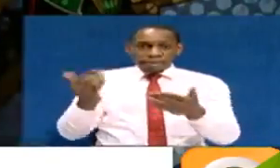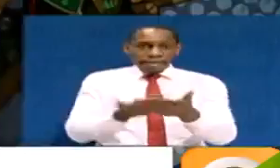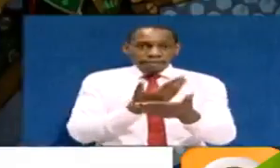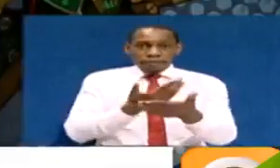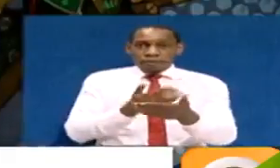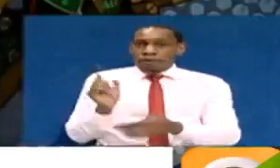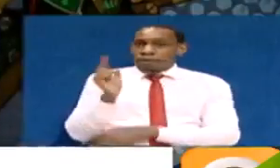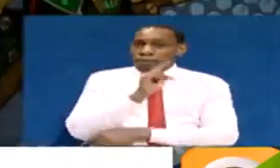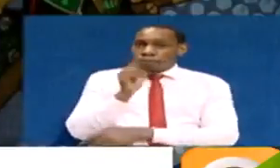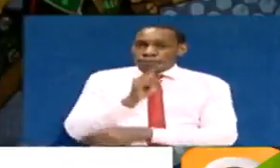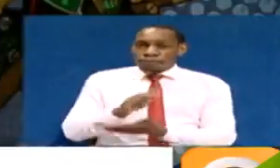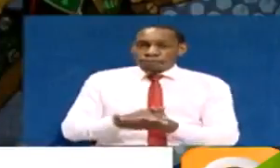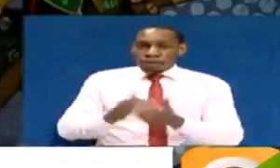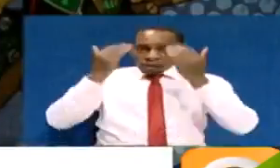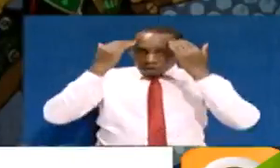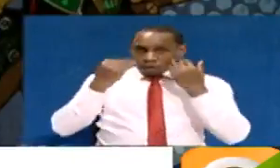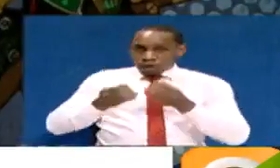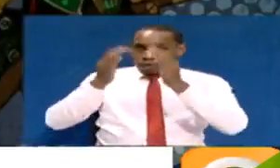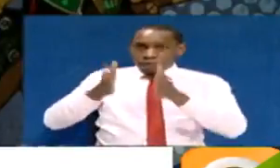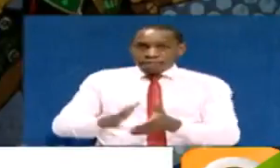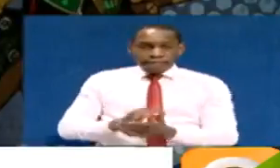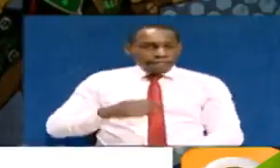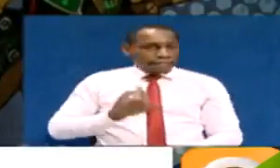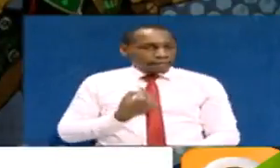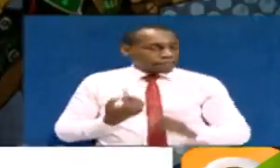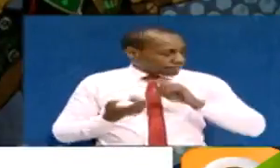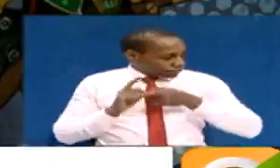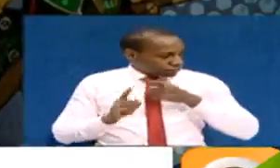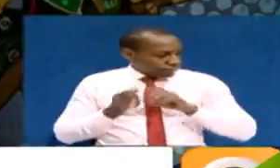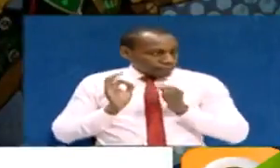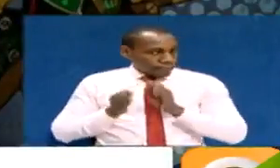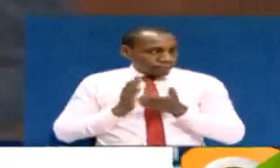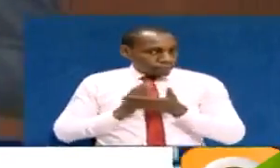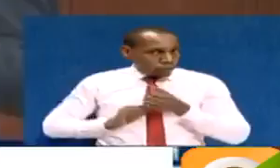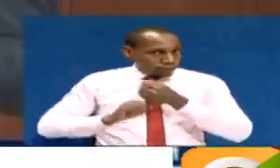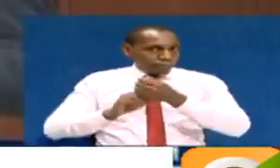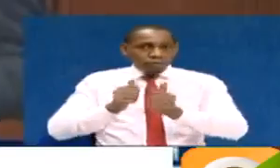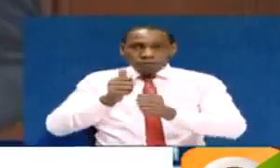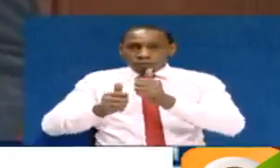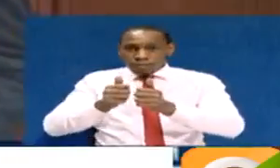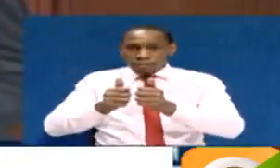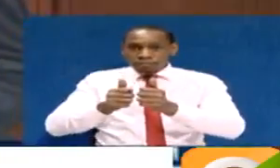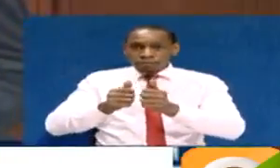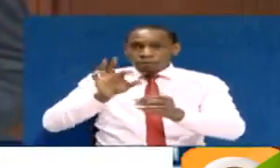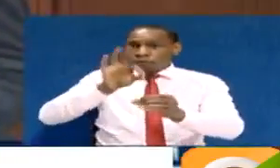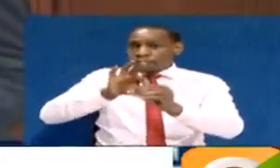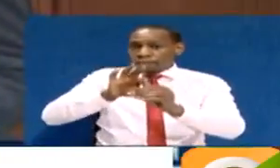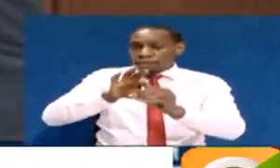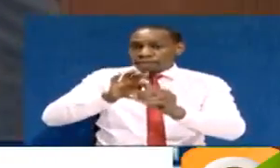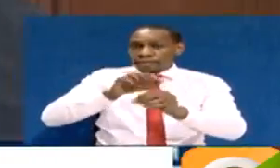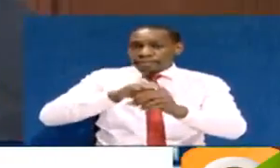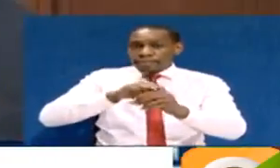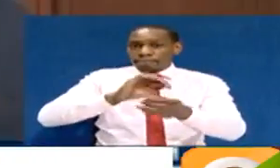expunging the controversial judiciary ombudsman. I'm wondering if you are to endorse, which one will go to the referendum, Mr. Speaker,